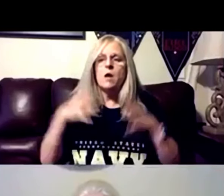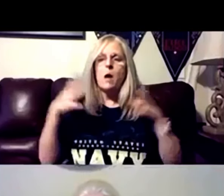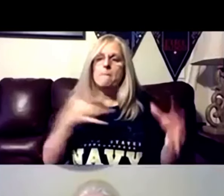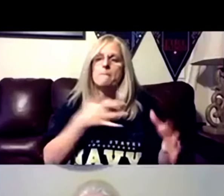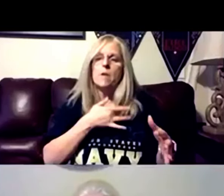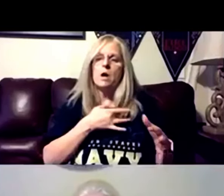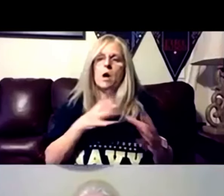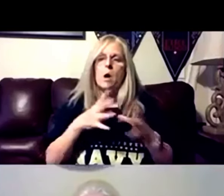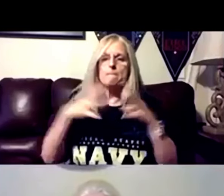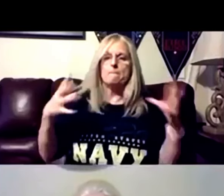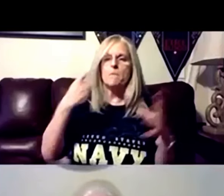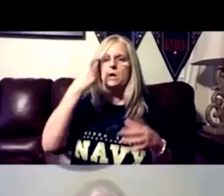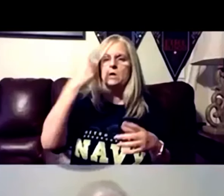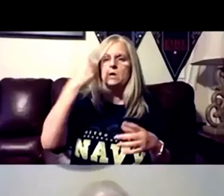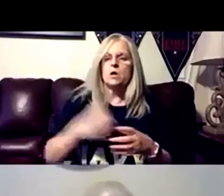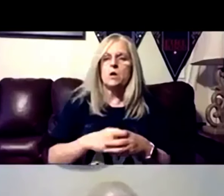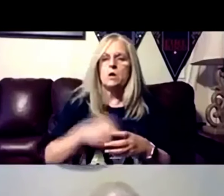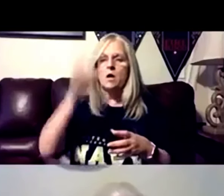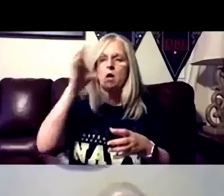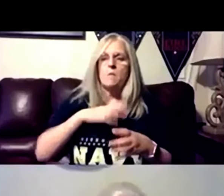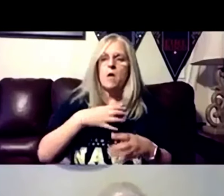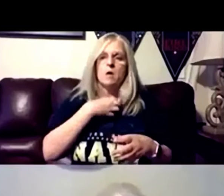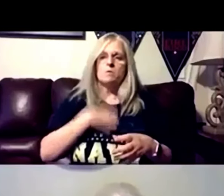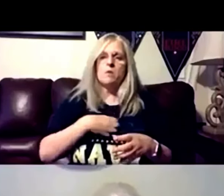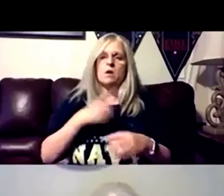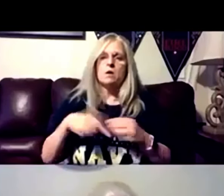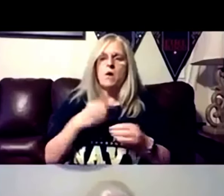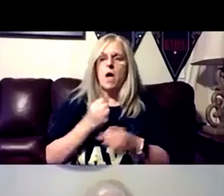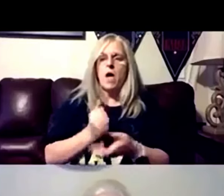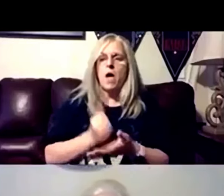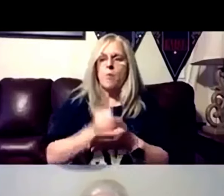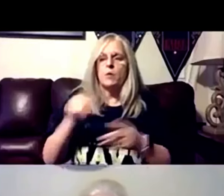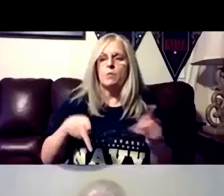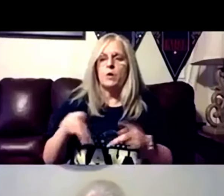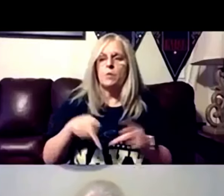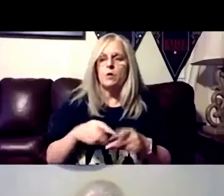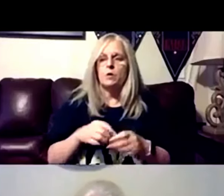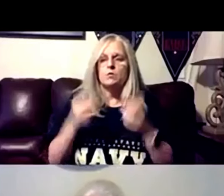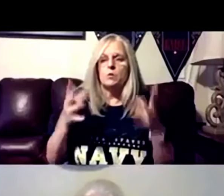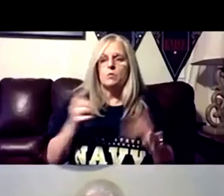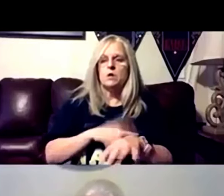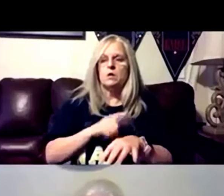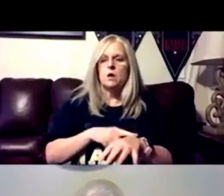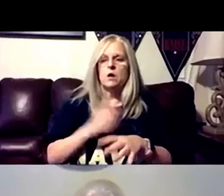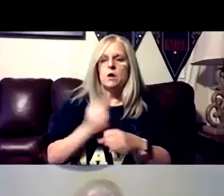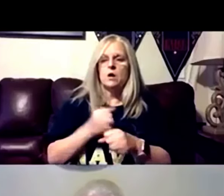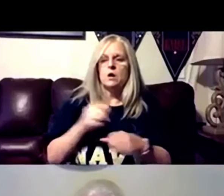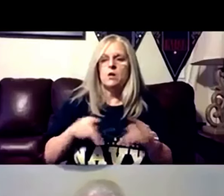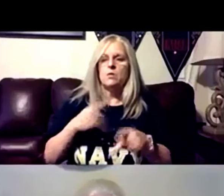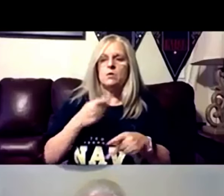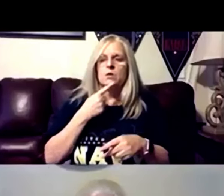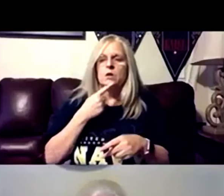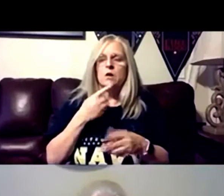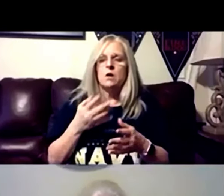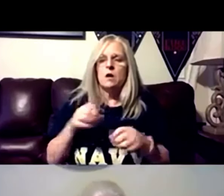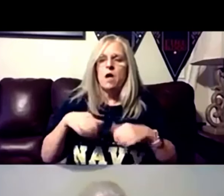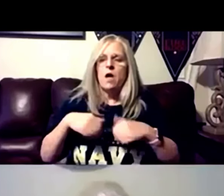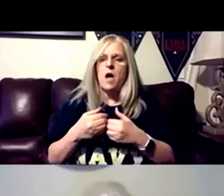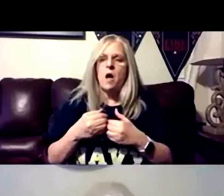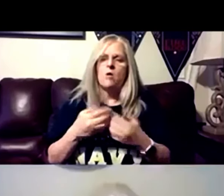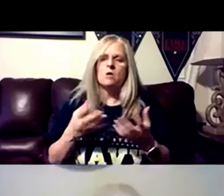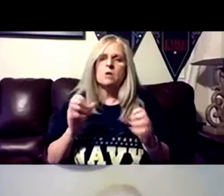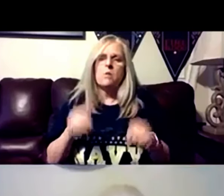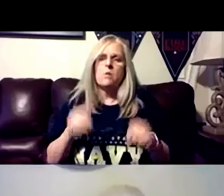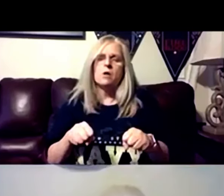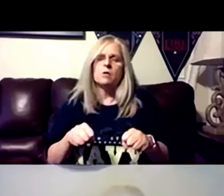big dream, a man that is passionate about helping people. So many times I get people saying, you know, how is it possible to make